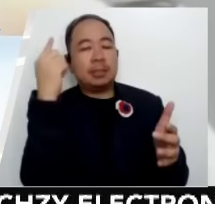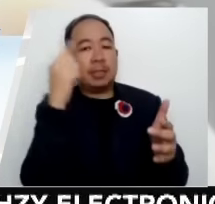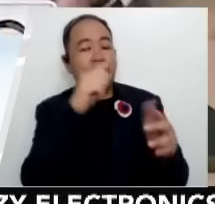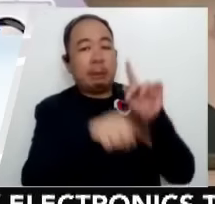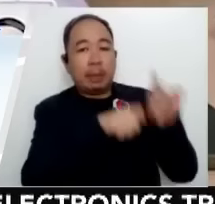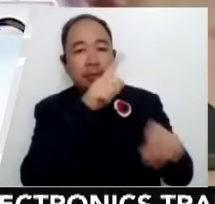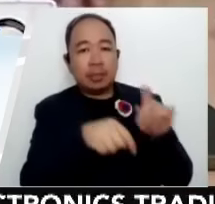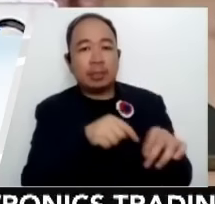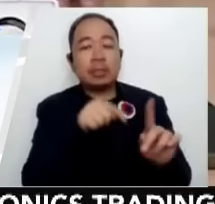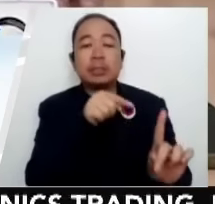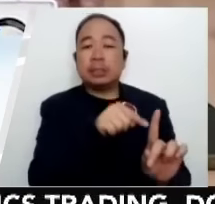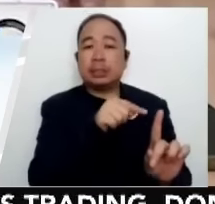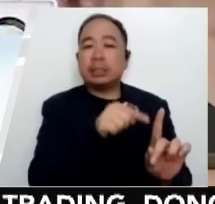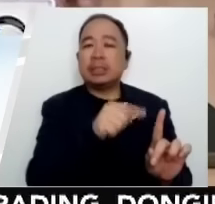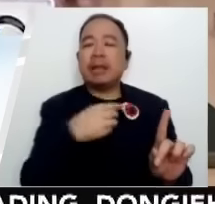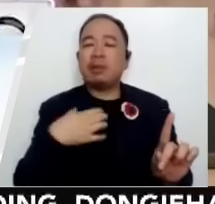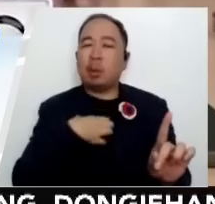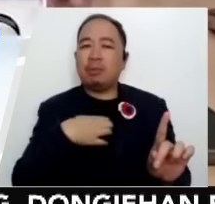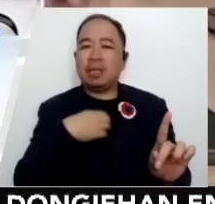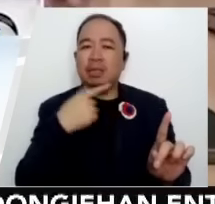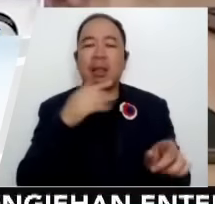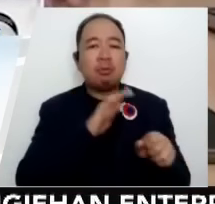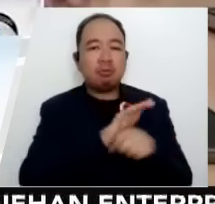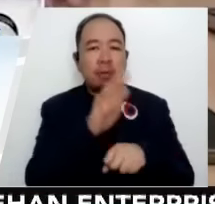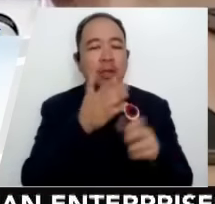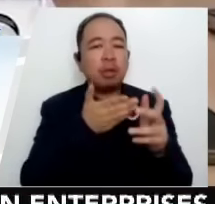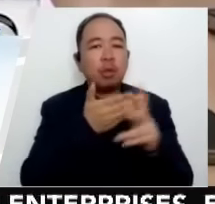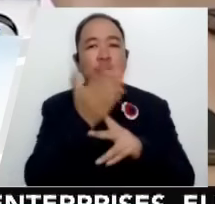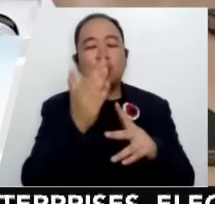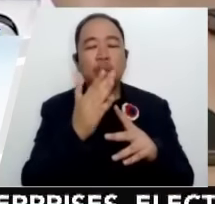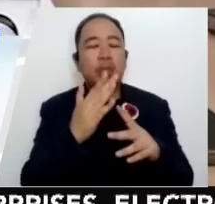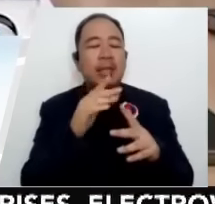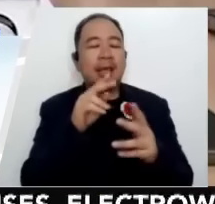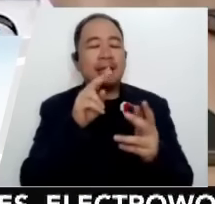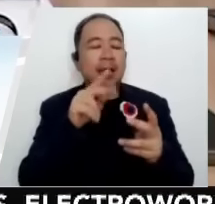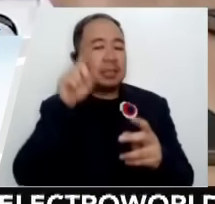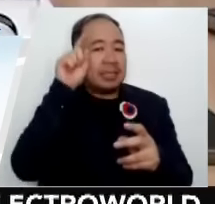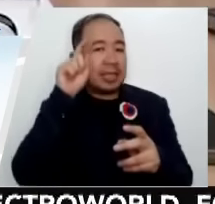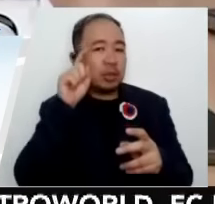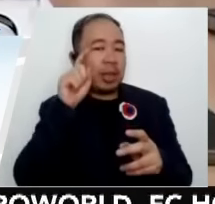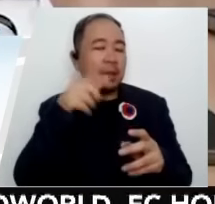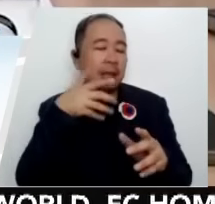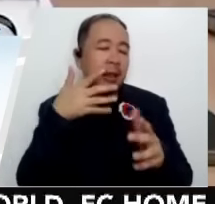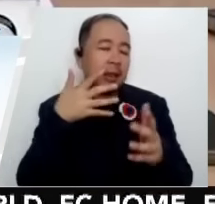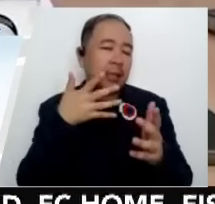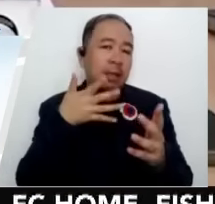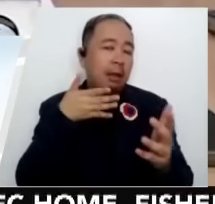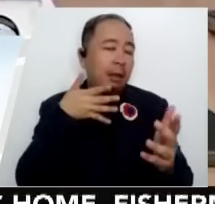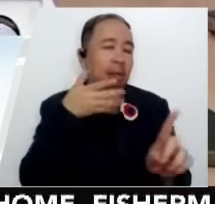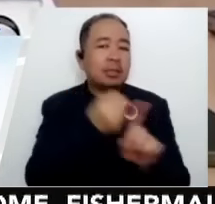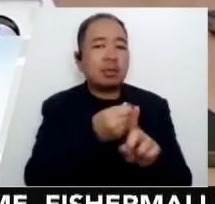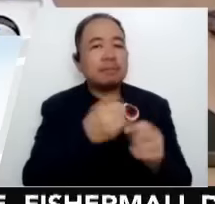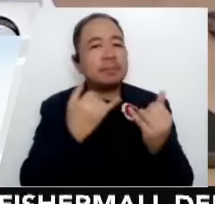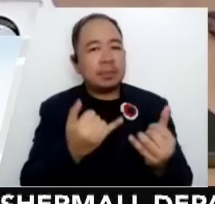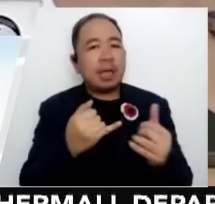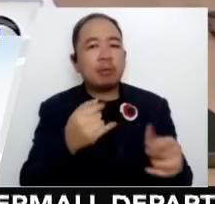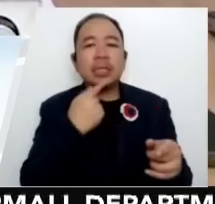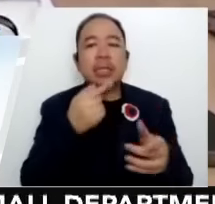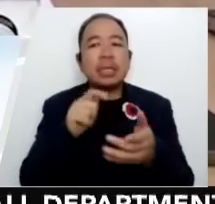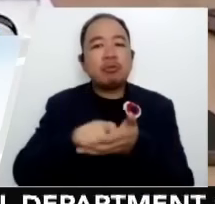ng rape through sexual assault. Ayon kay Senador Estrada, sinulatan siya ni Nones para humingi ng paumanhin sa